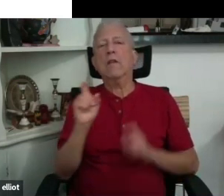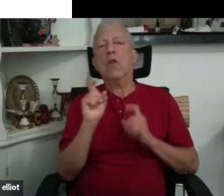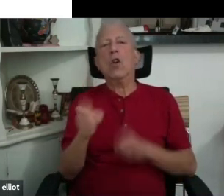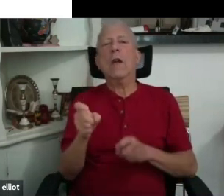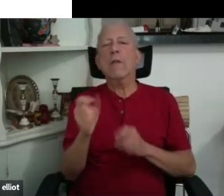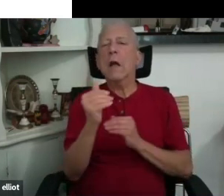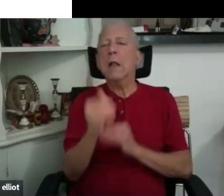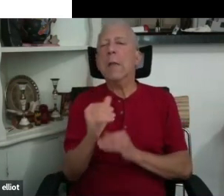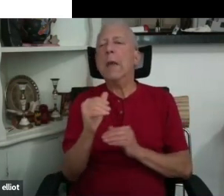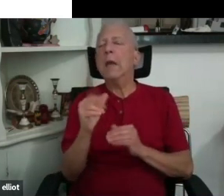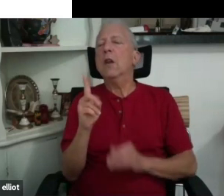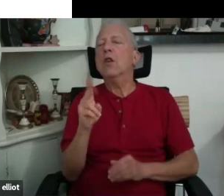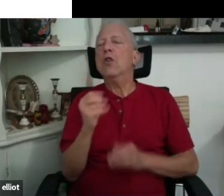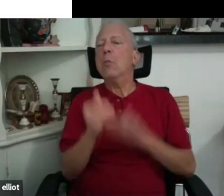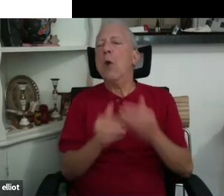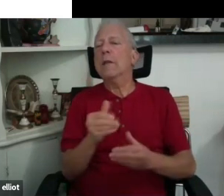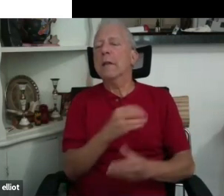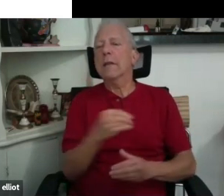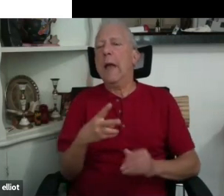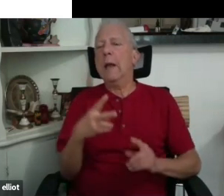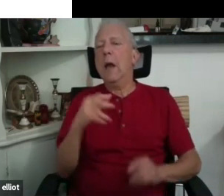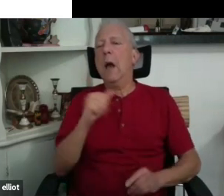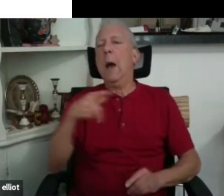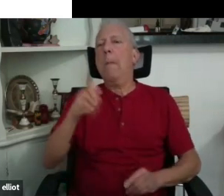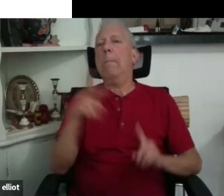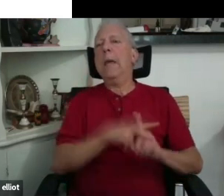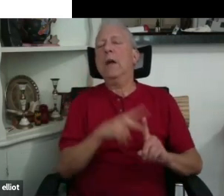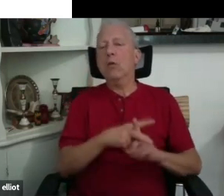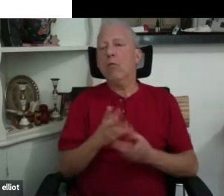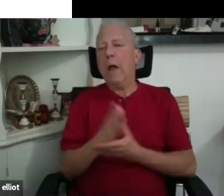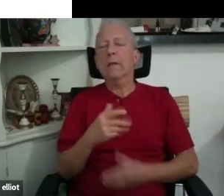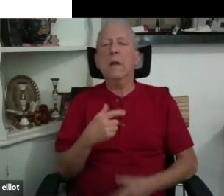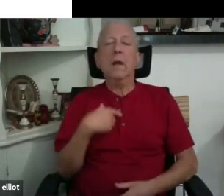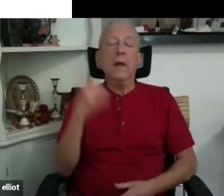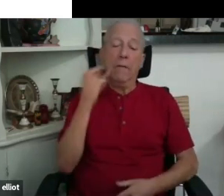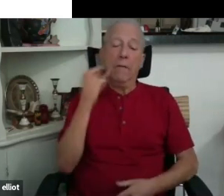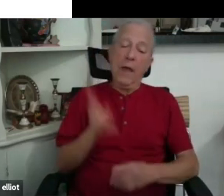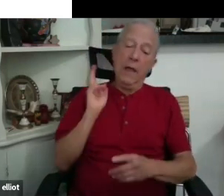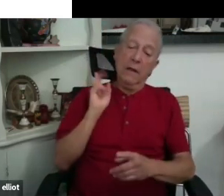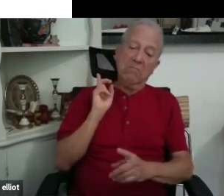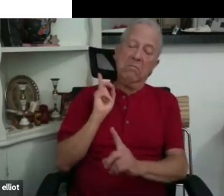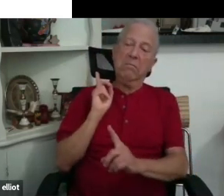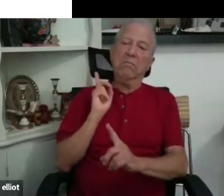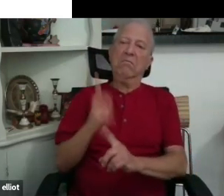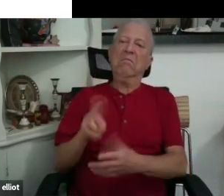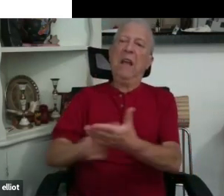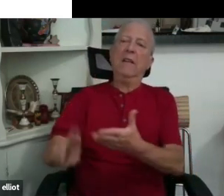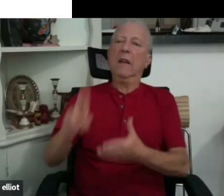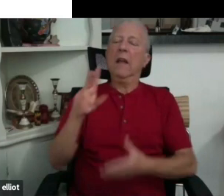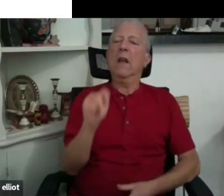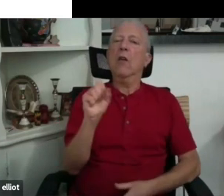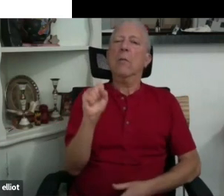due process and appeals rights. So in order to be designated as a terrorist supporting